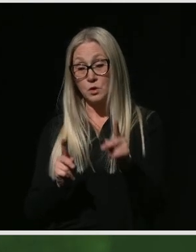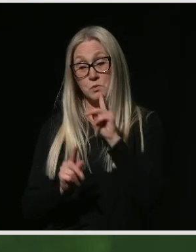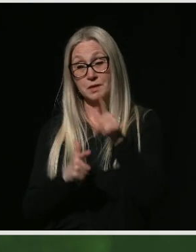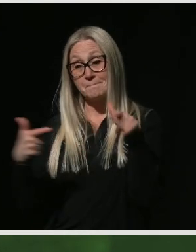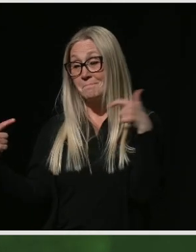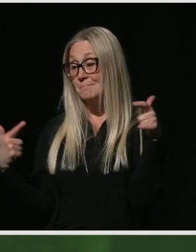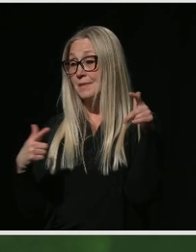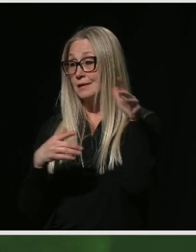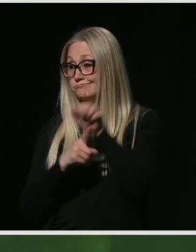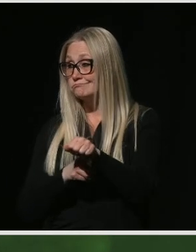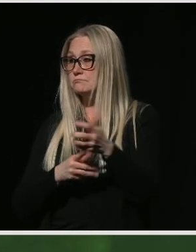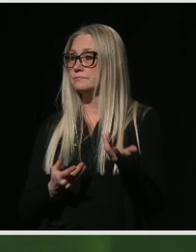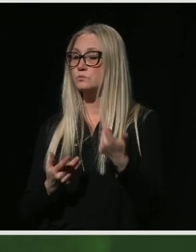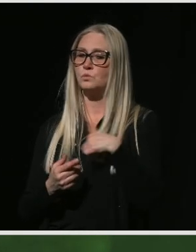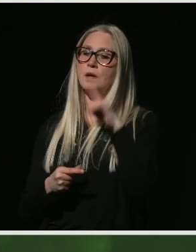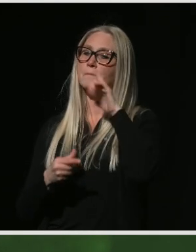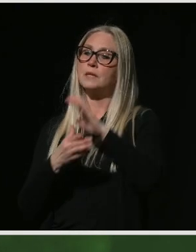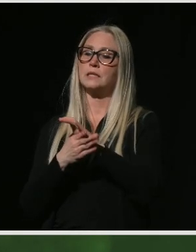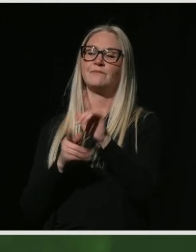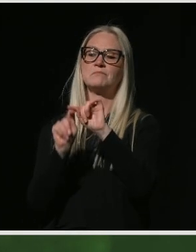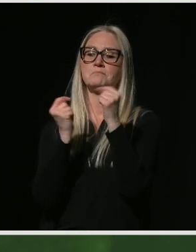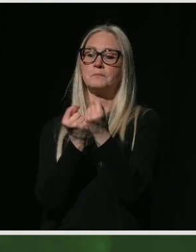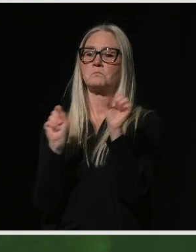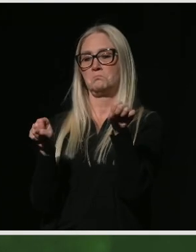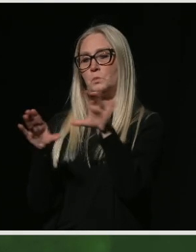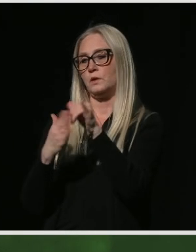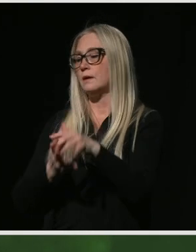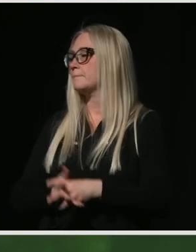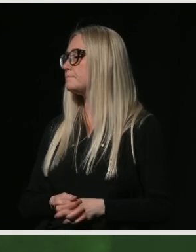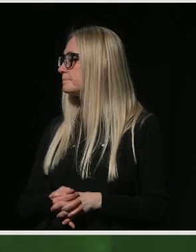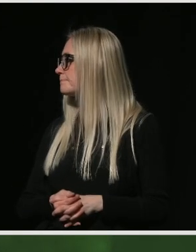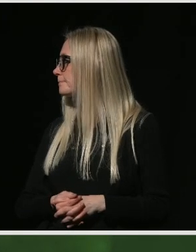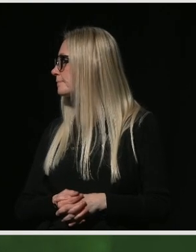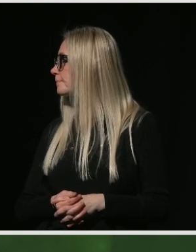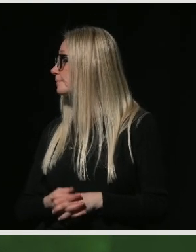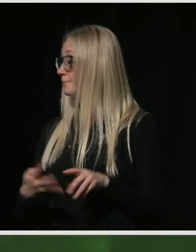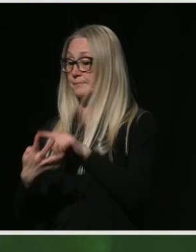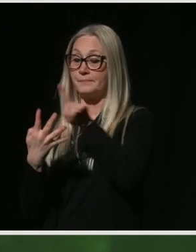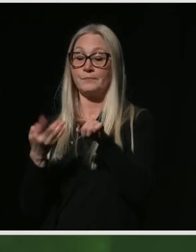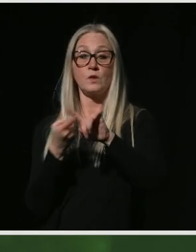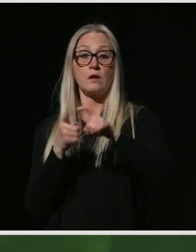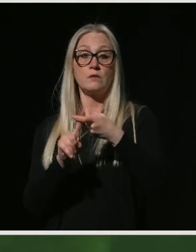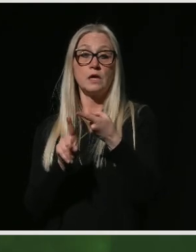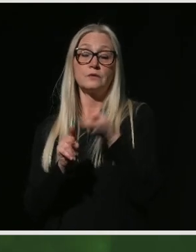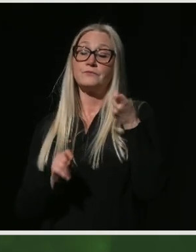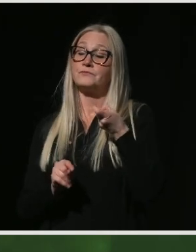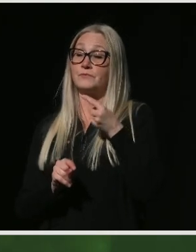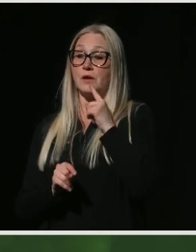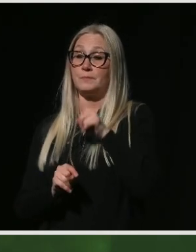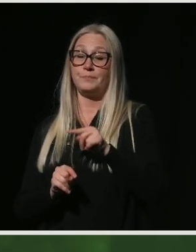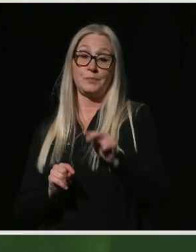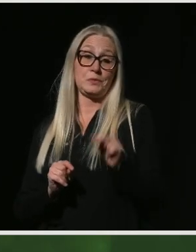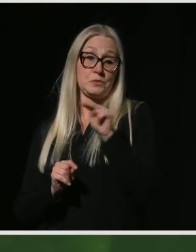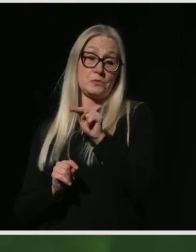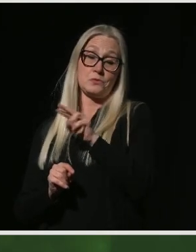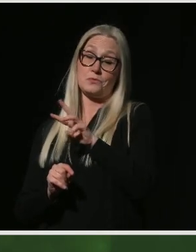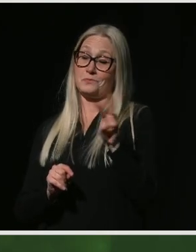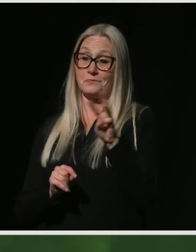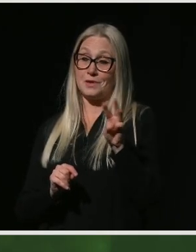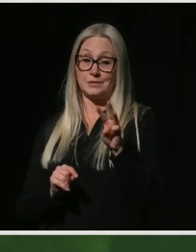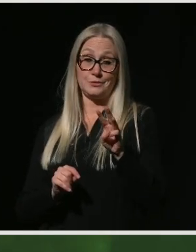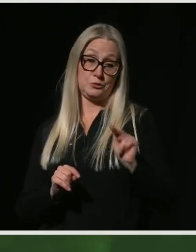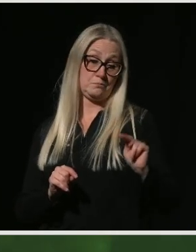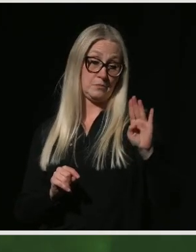we believe we have the team to tackle this opportunity. 4 friends from rural northwestern New Brunswick went to engineering school